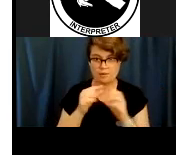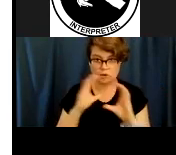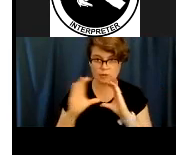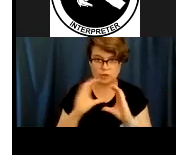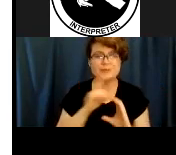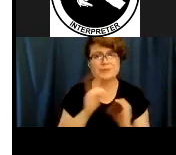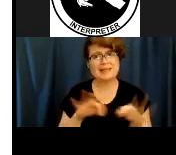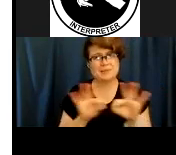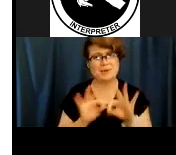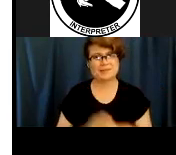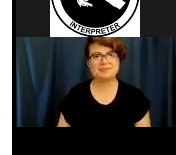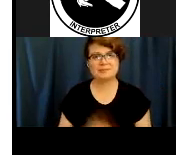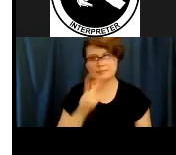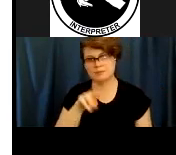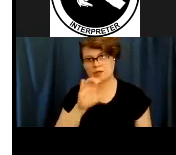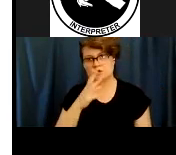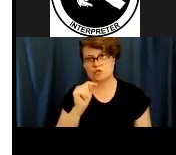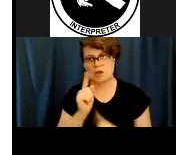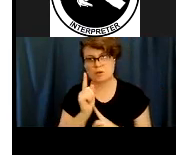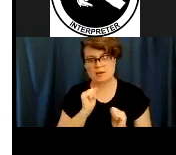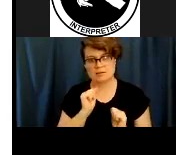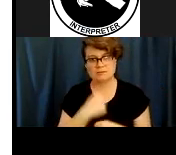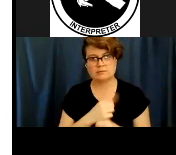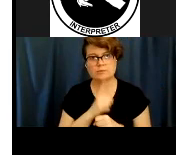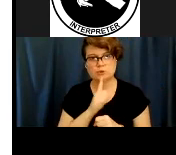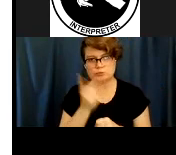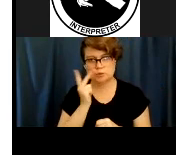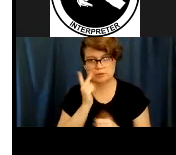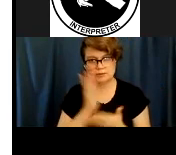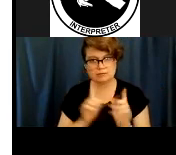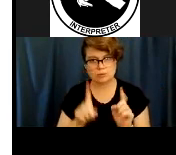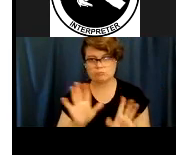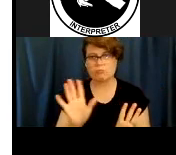And let me just check the chat here quick. Oh, cool. Lizette's sharing some of those resources.